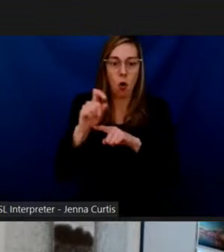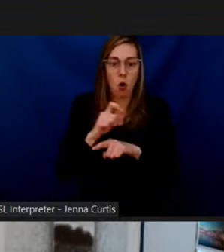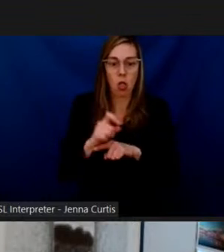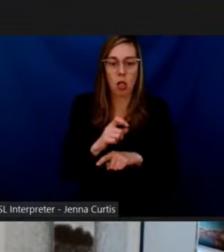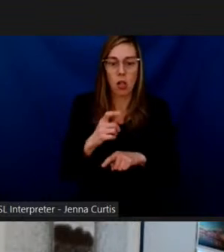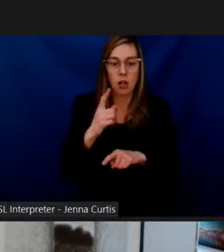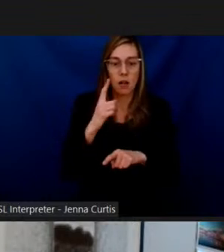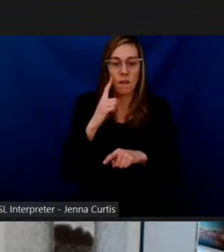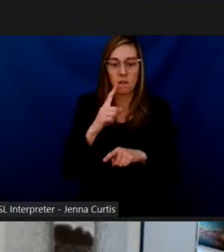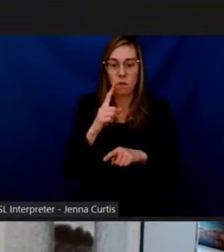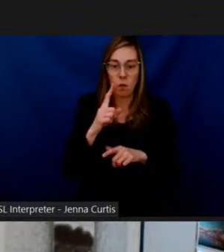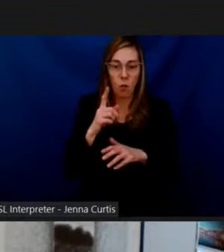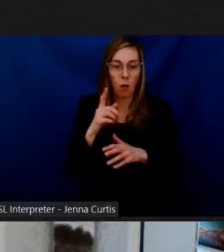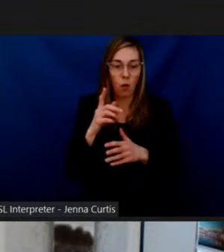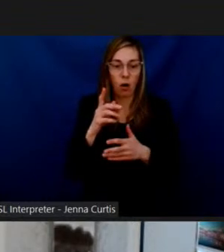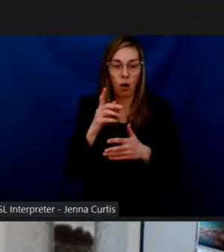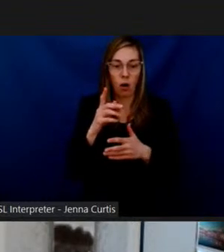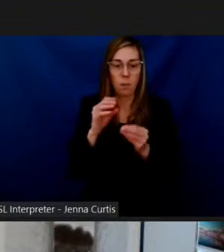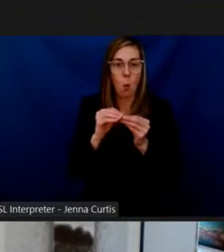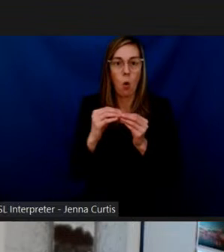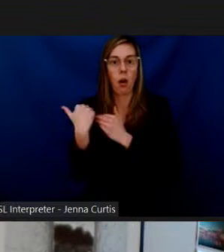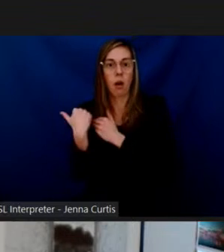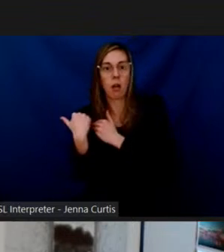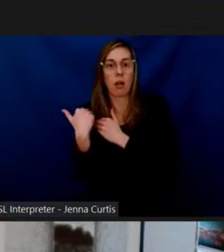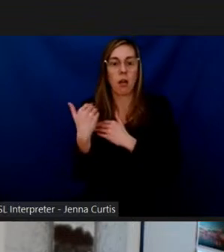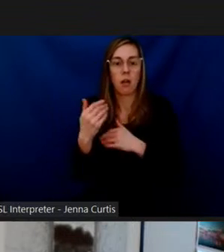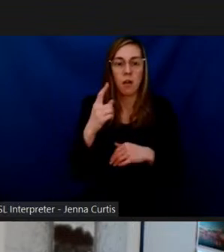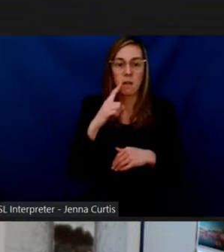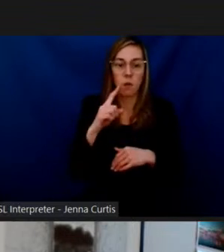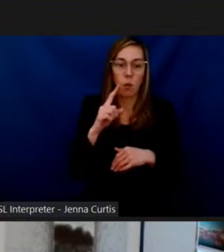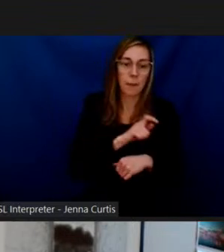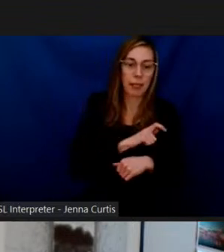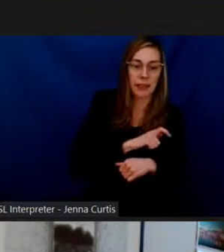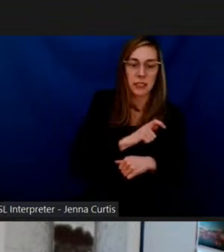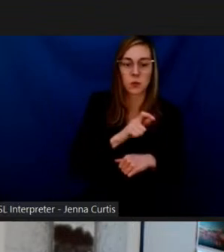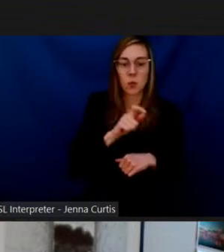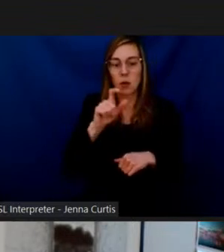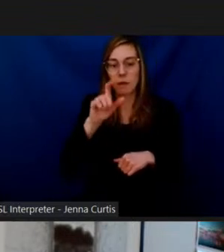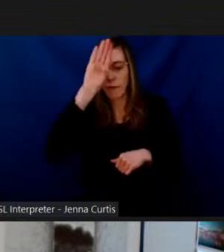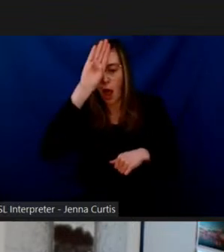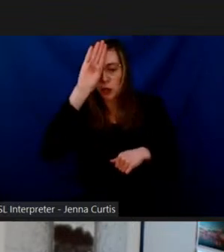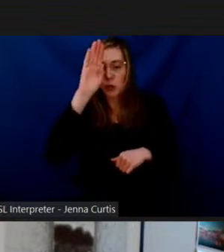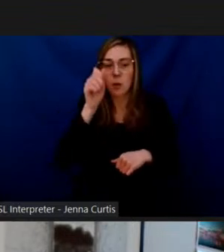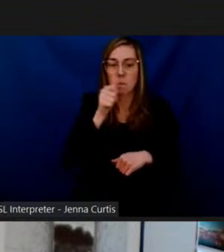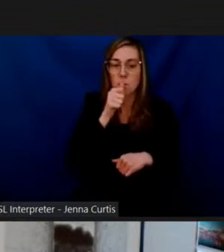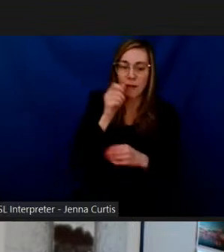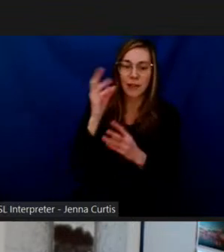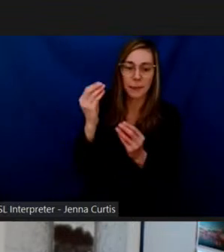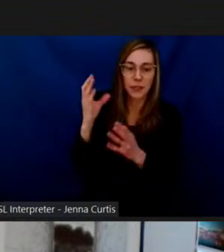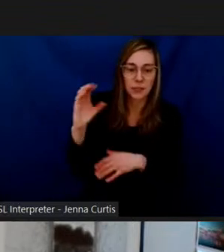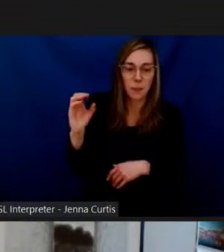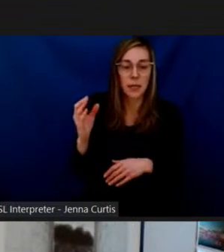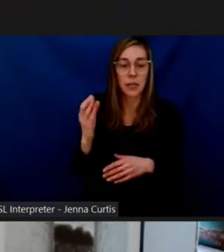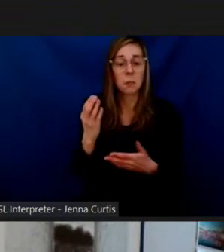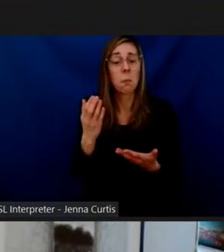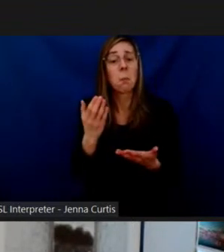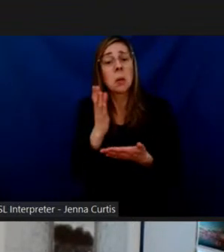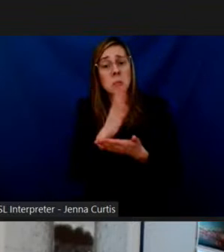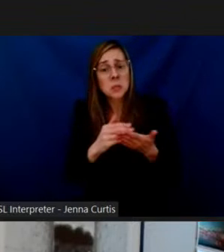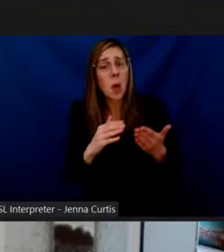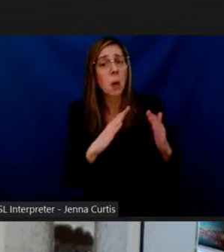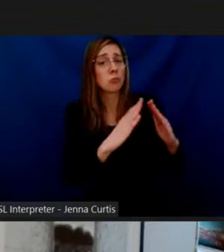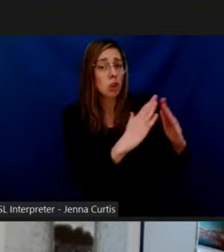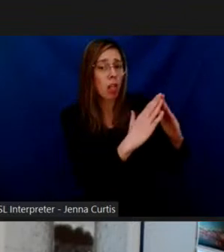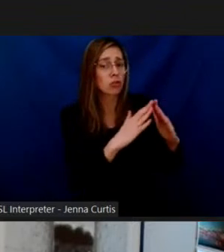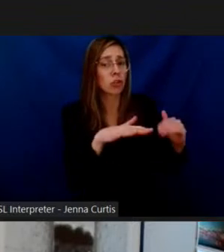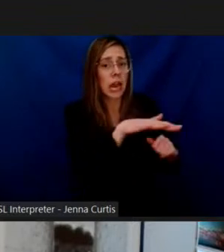from general shelter areas, you may see low, what I call low acuity or non-emergency